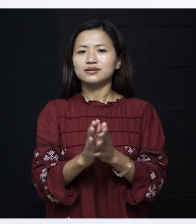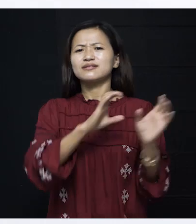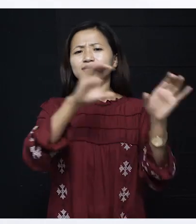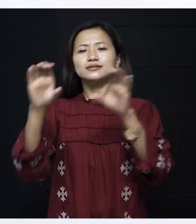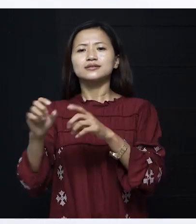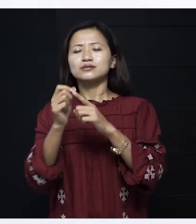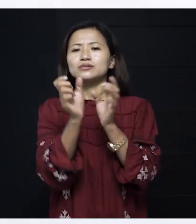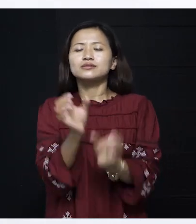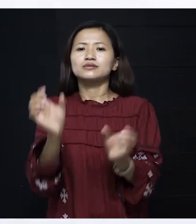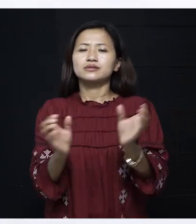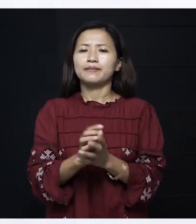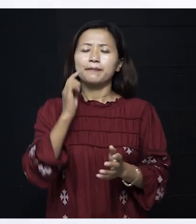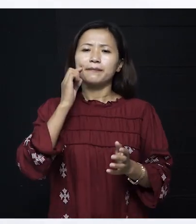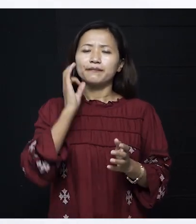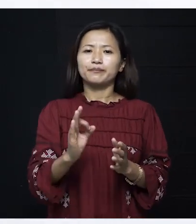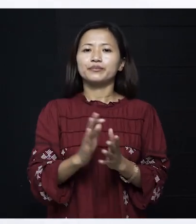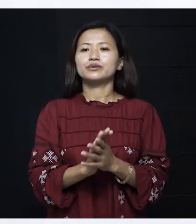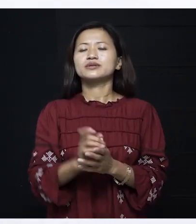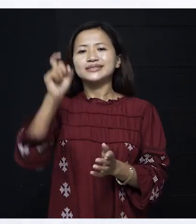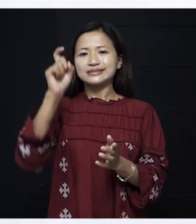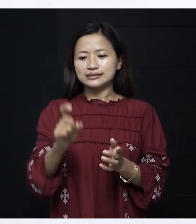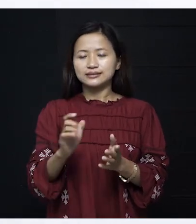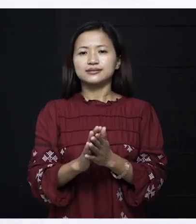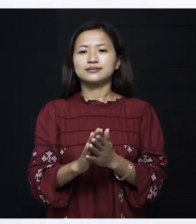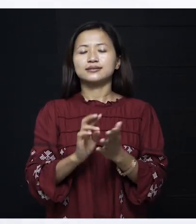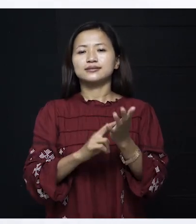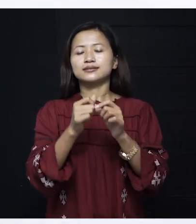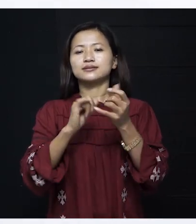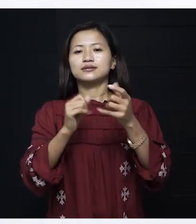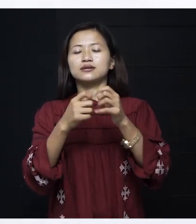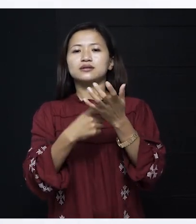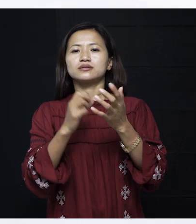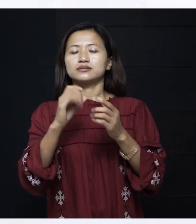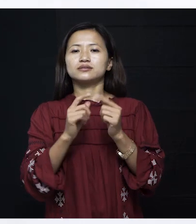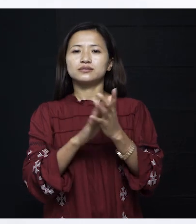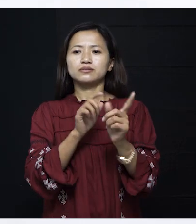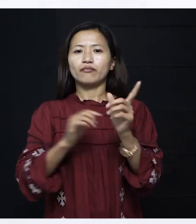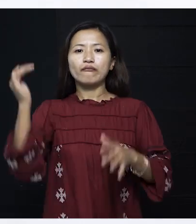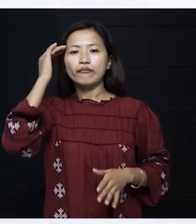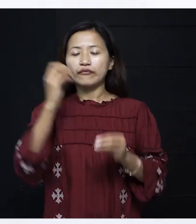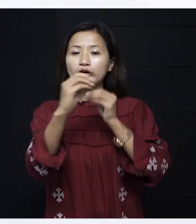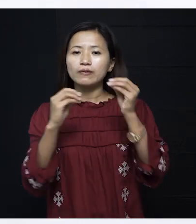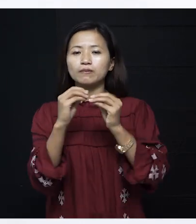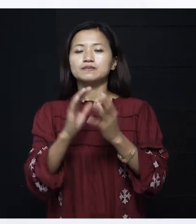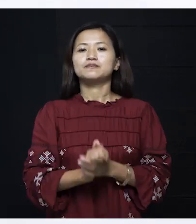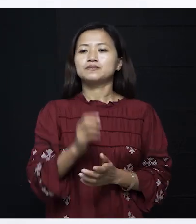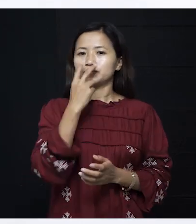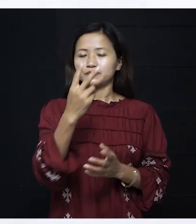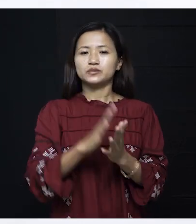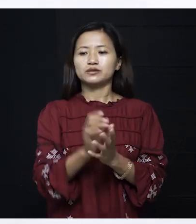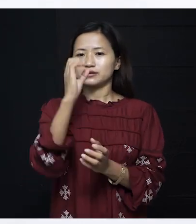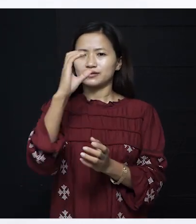is very, very important and it is very necessary, okay? It is very necessary to know about it, because when we look